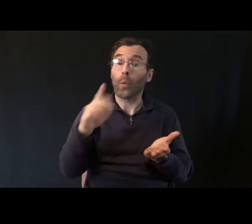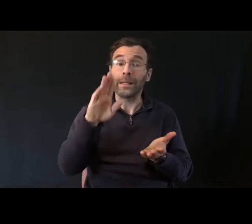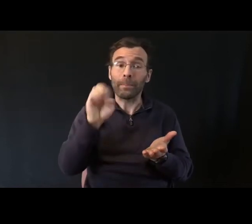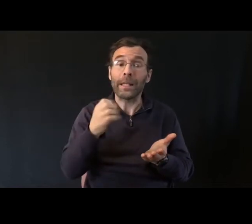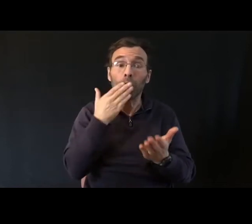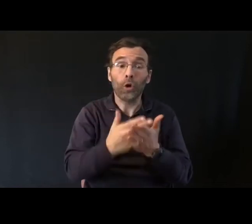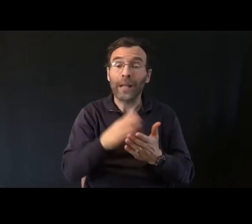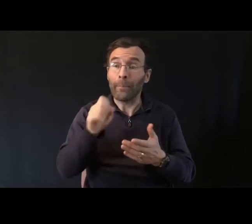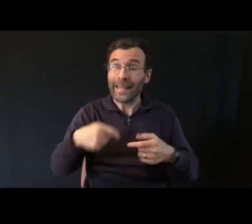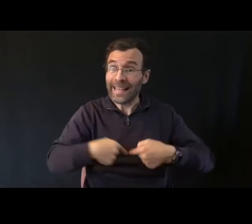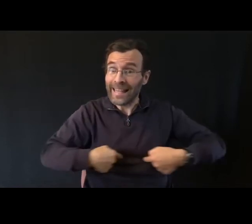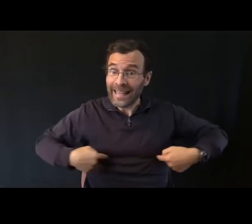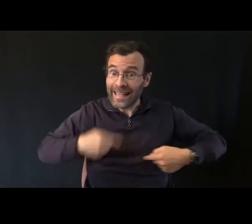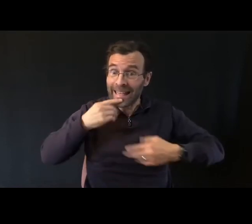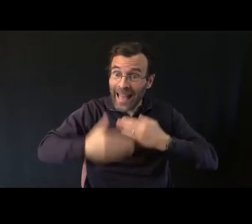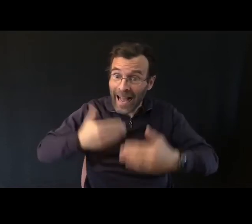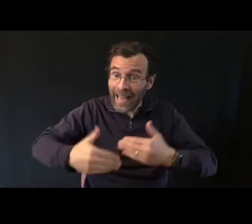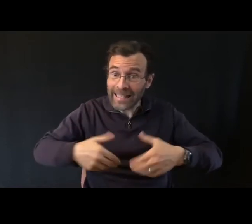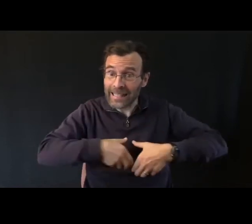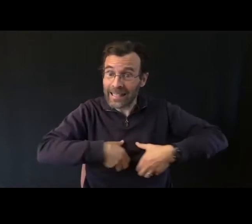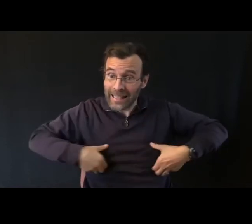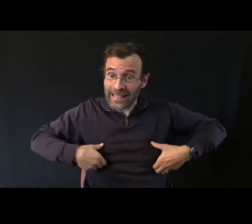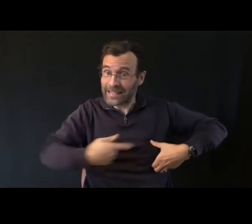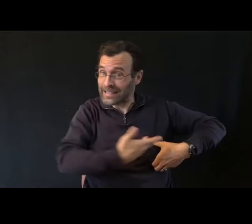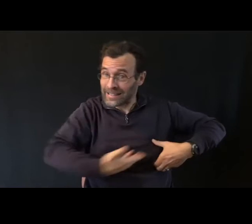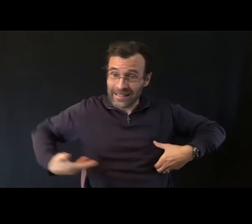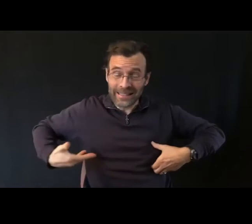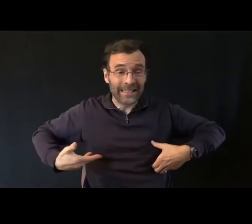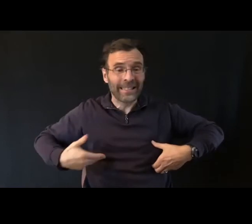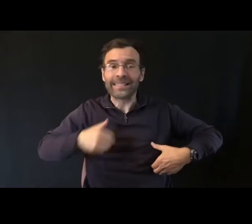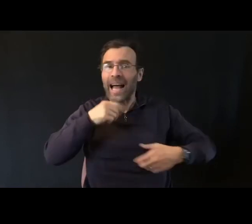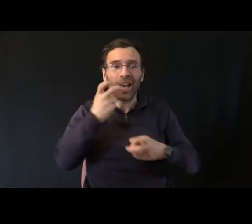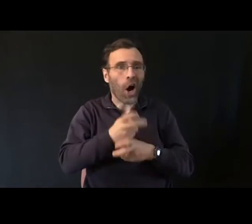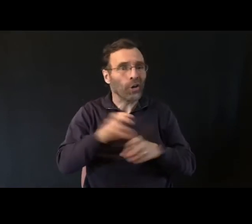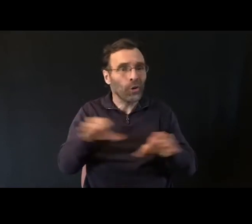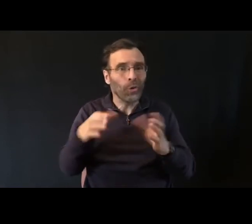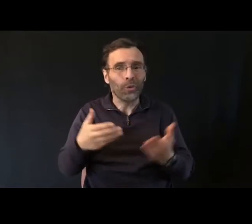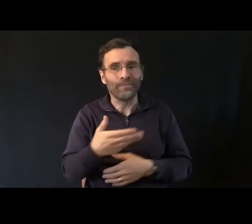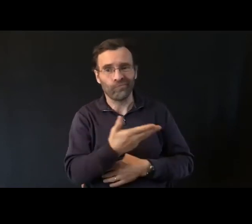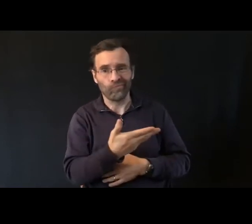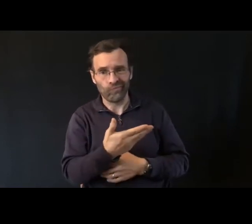be kind, you know, be kind. It's not hard to do, you know.